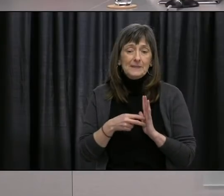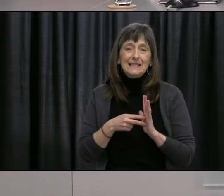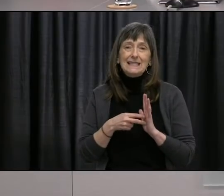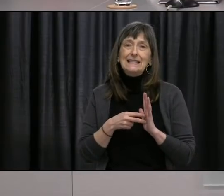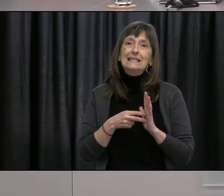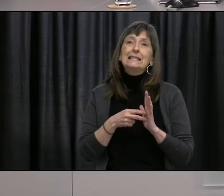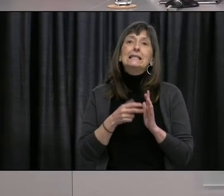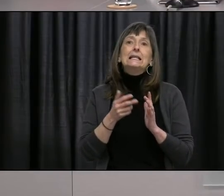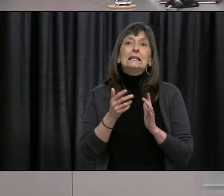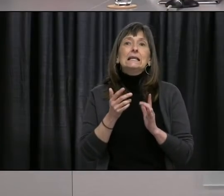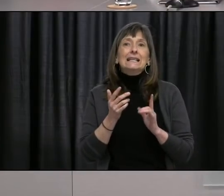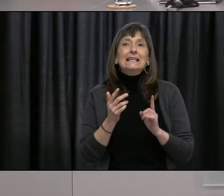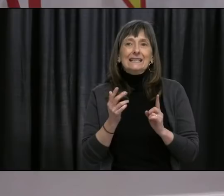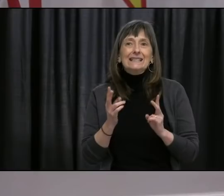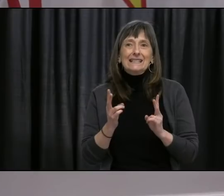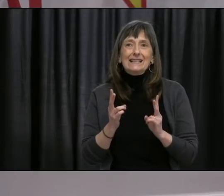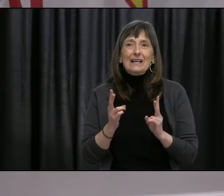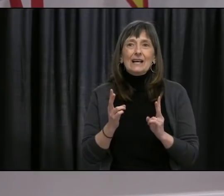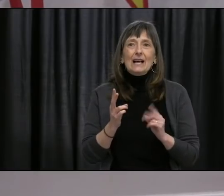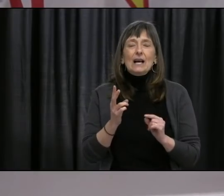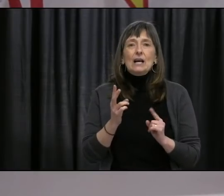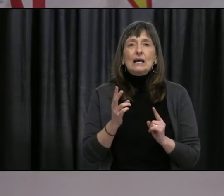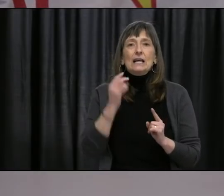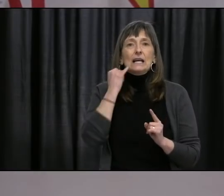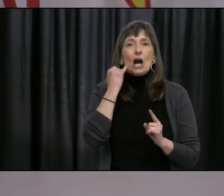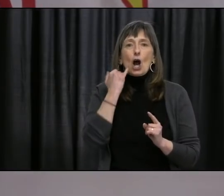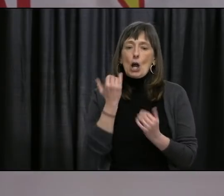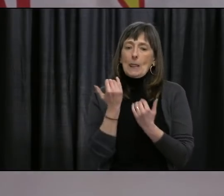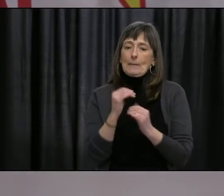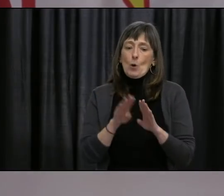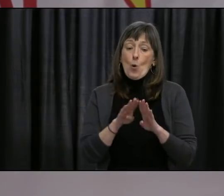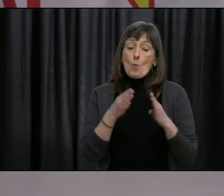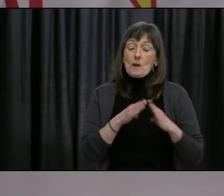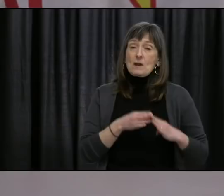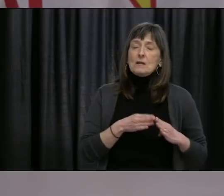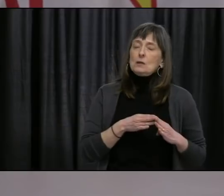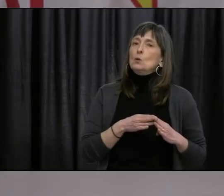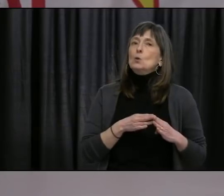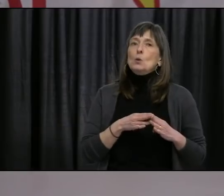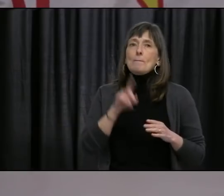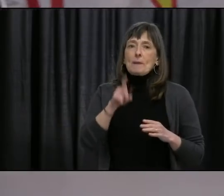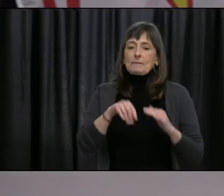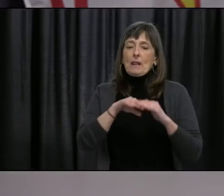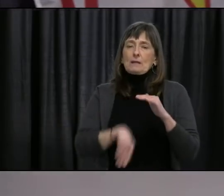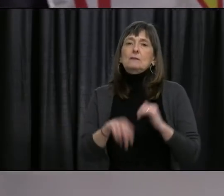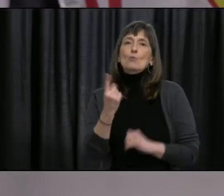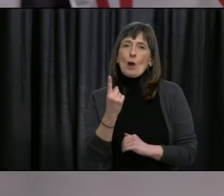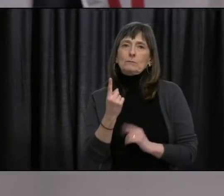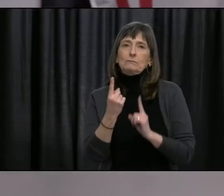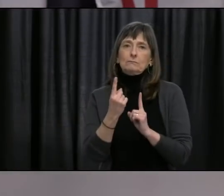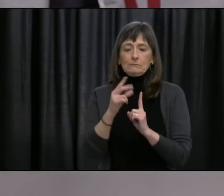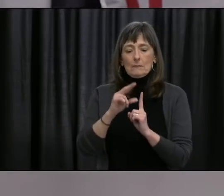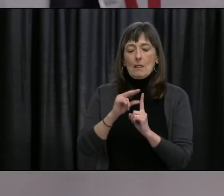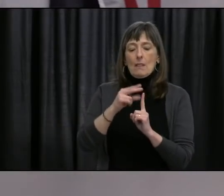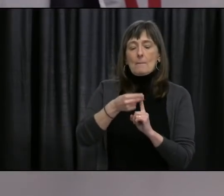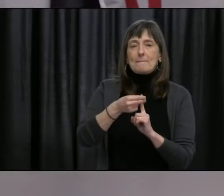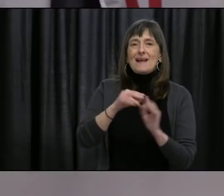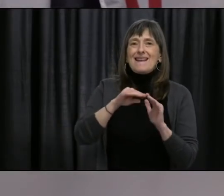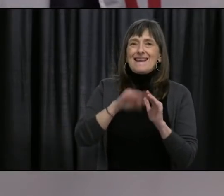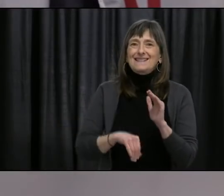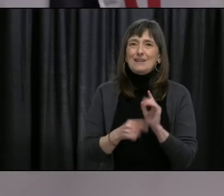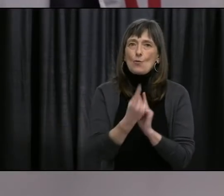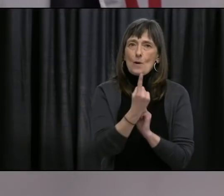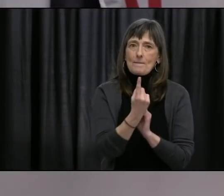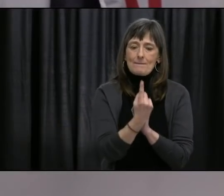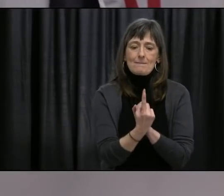releasing restrictions, then our knot has to be quite low, less than 1 for sure, and it has to be maintained at that